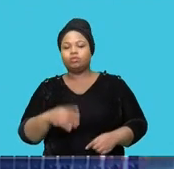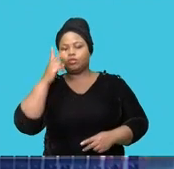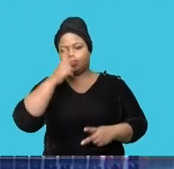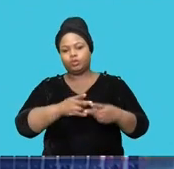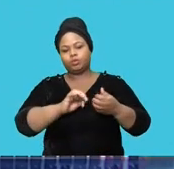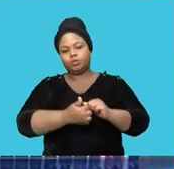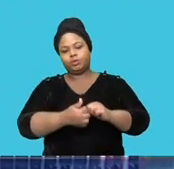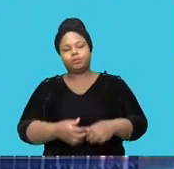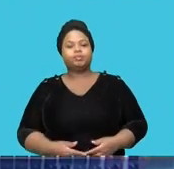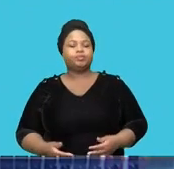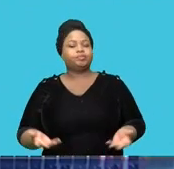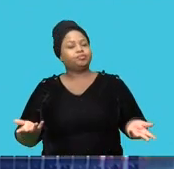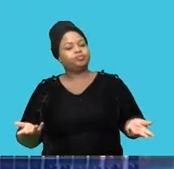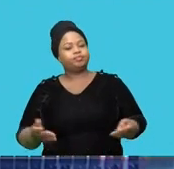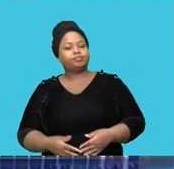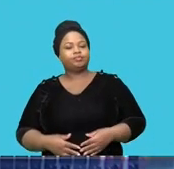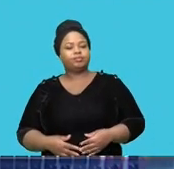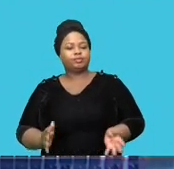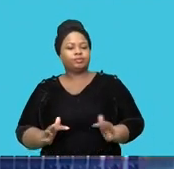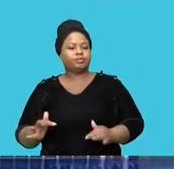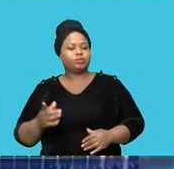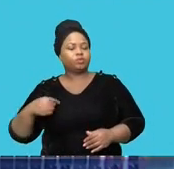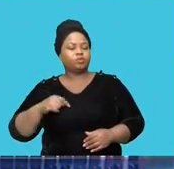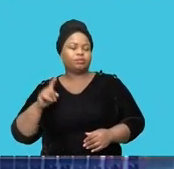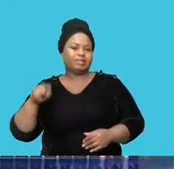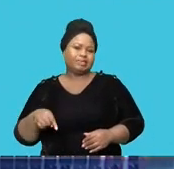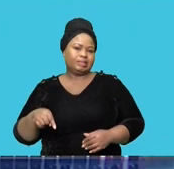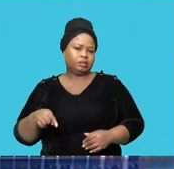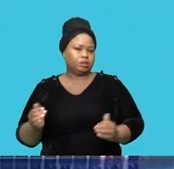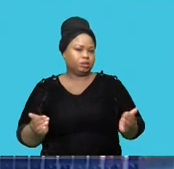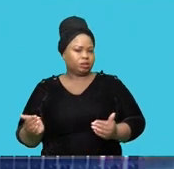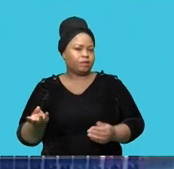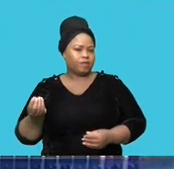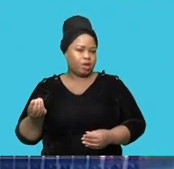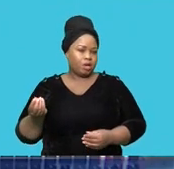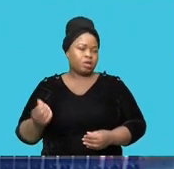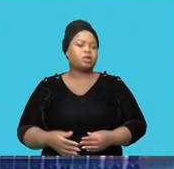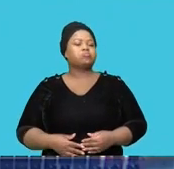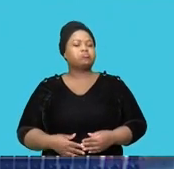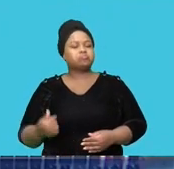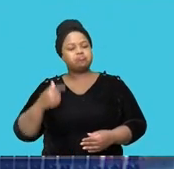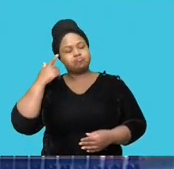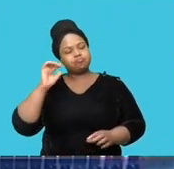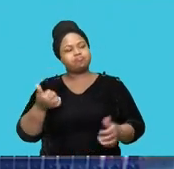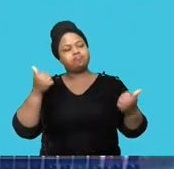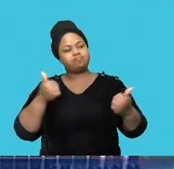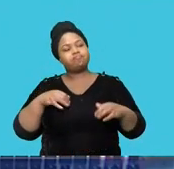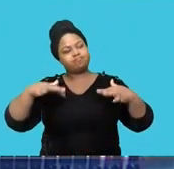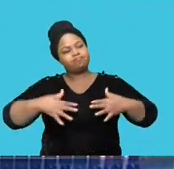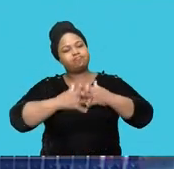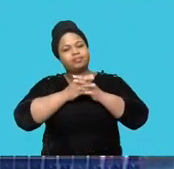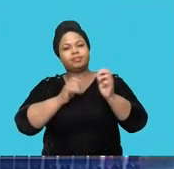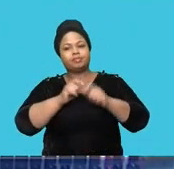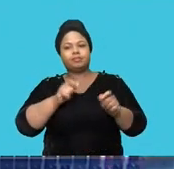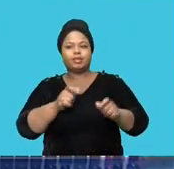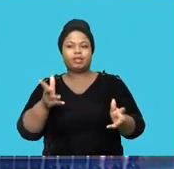professional sports, and just how we have to deal with money. And I think this is a great, just bring people together to